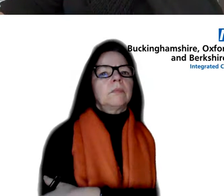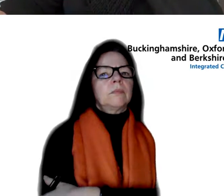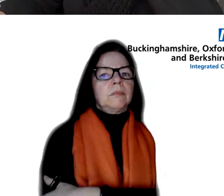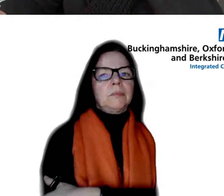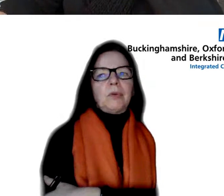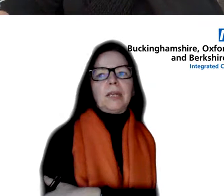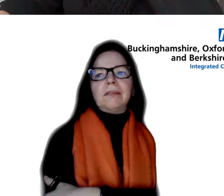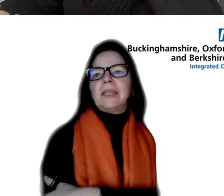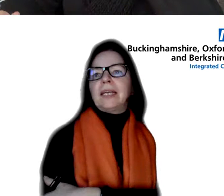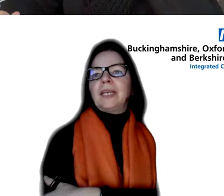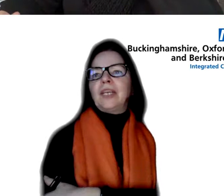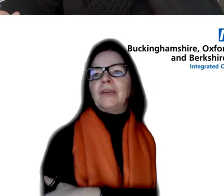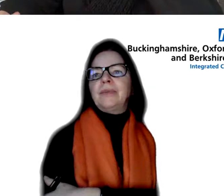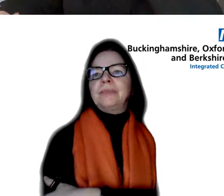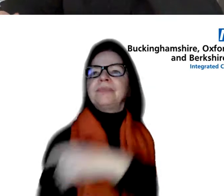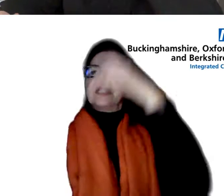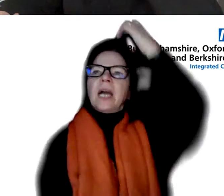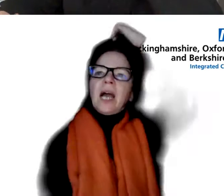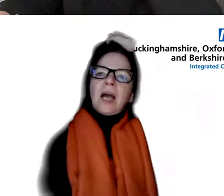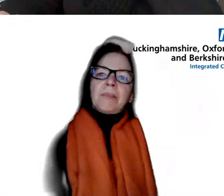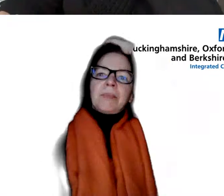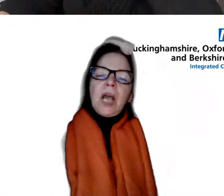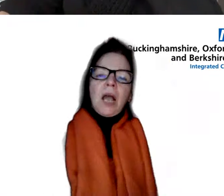place. Brilliant, thank you.